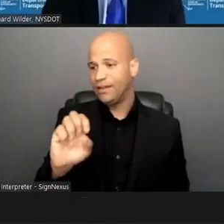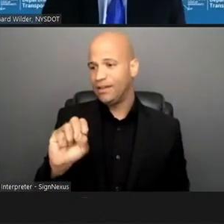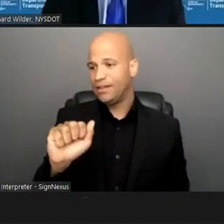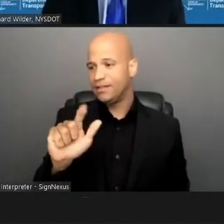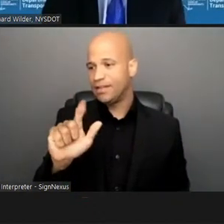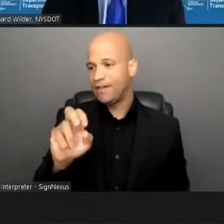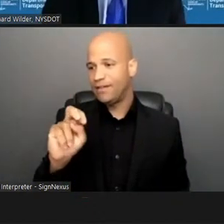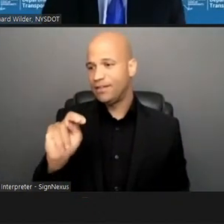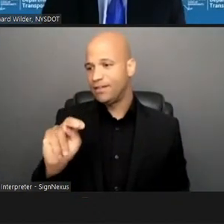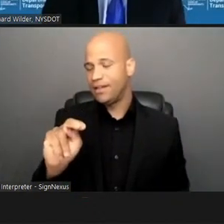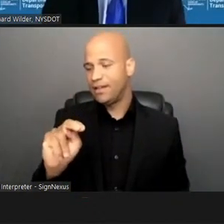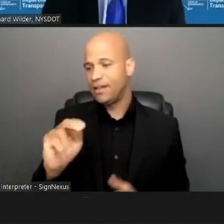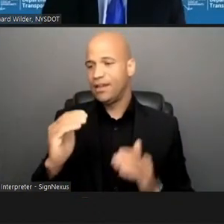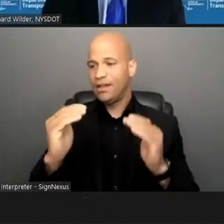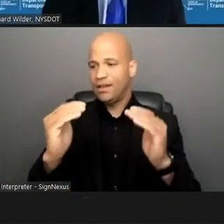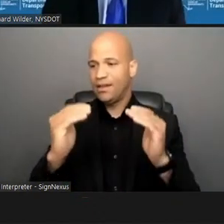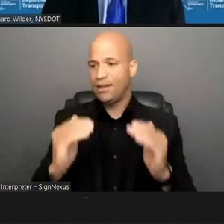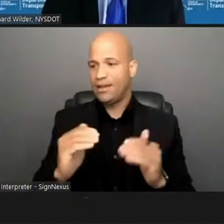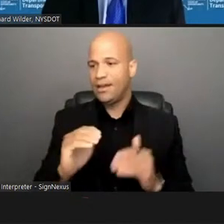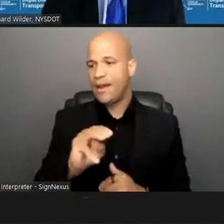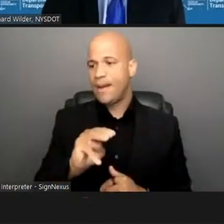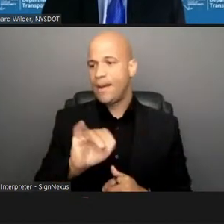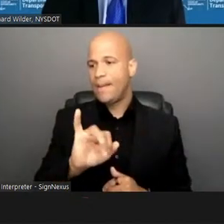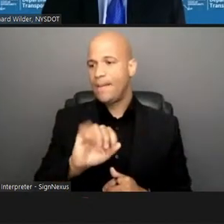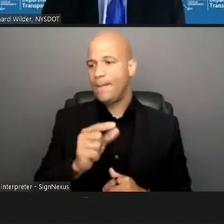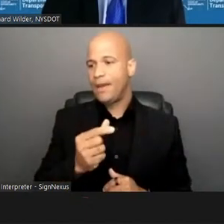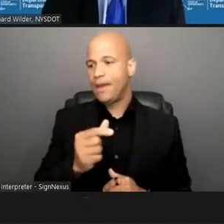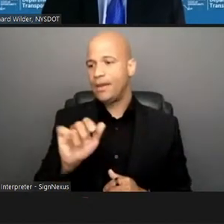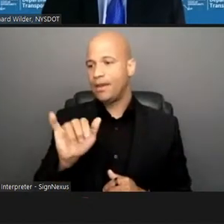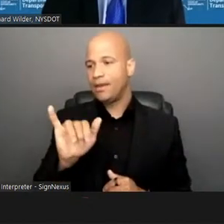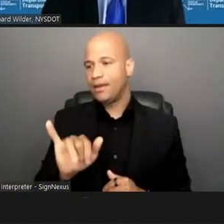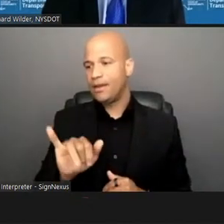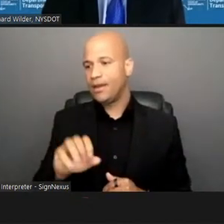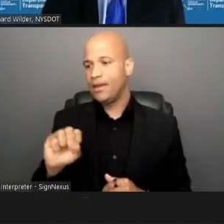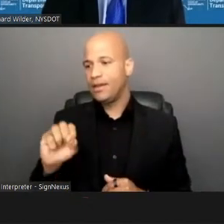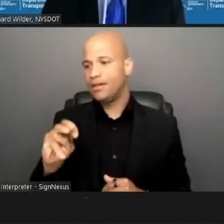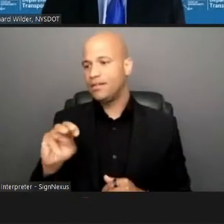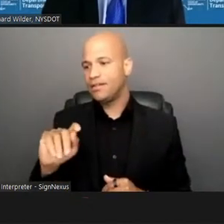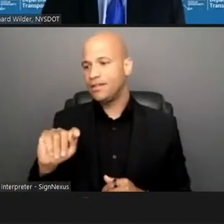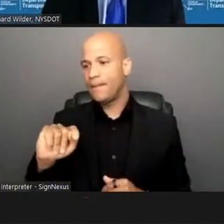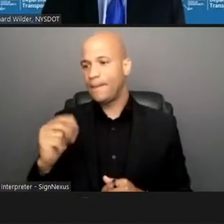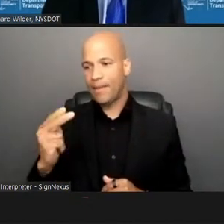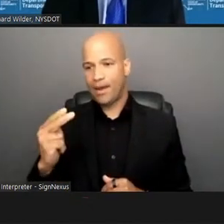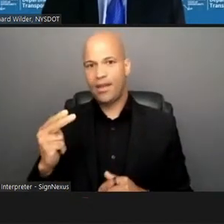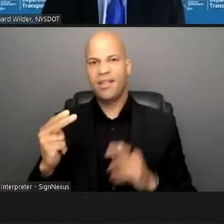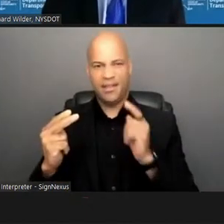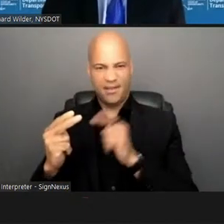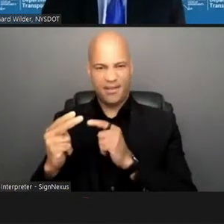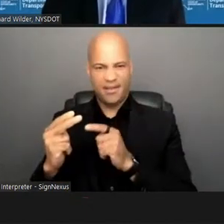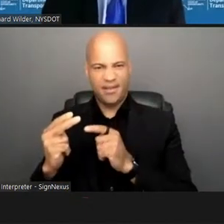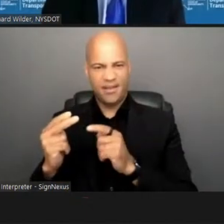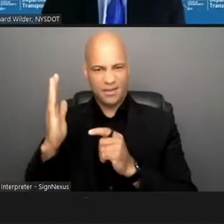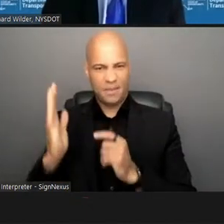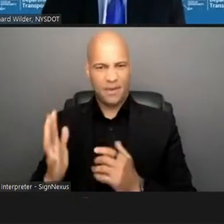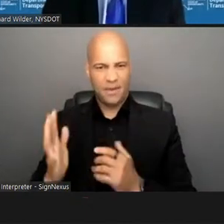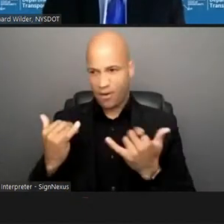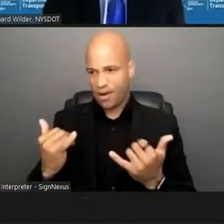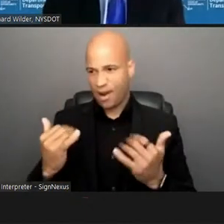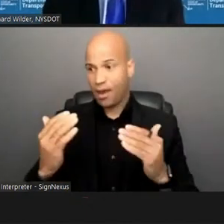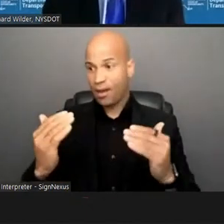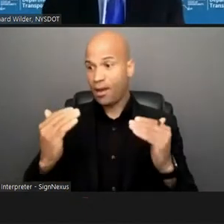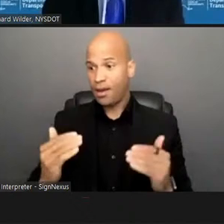mingy Smith our next speaker is mingy Smith followed by